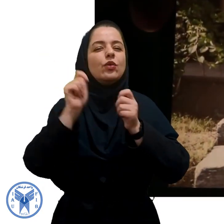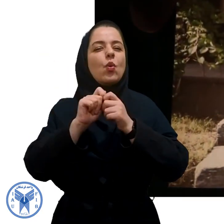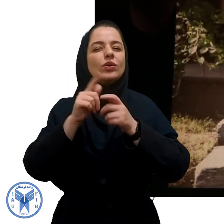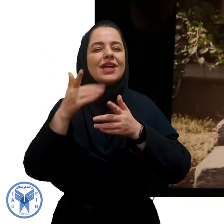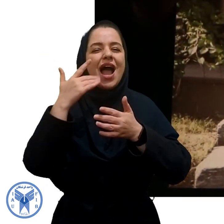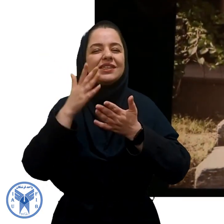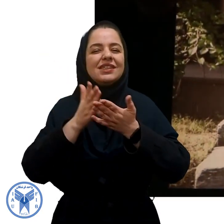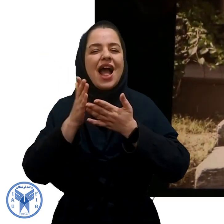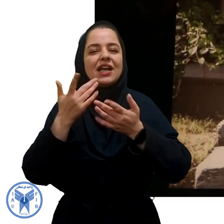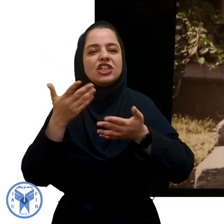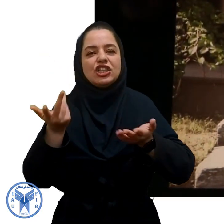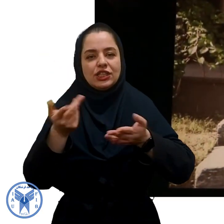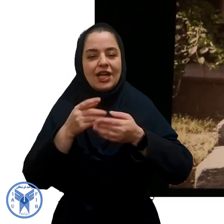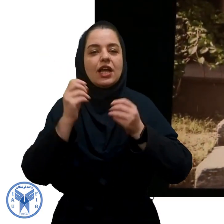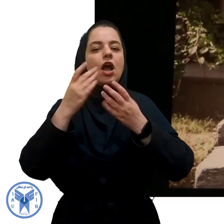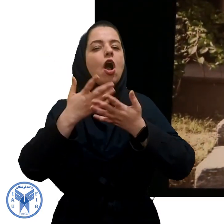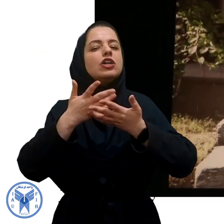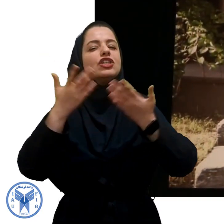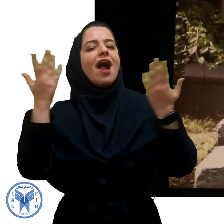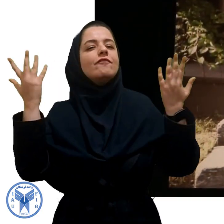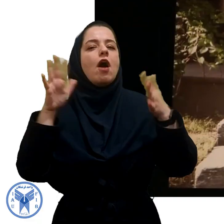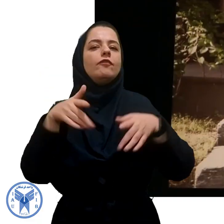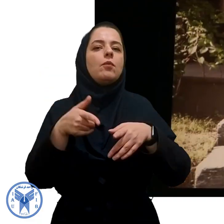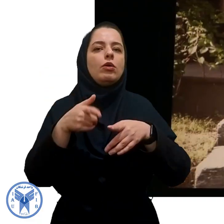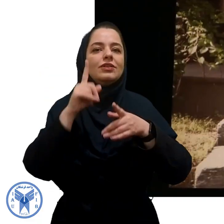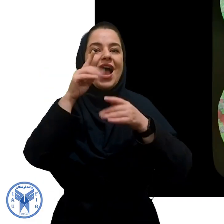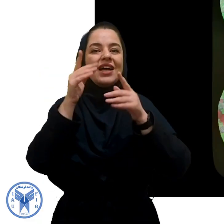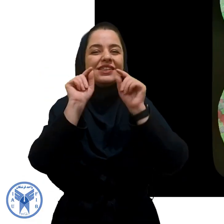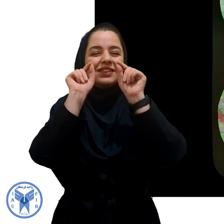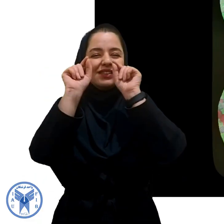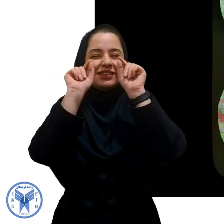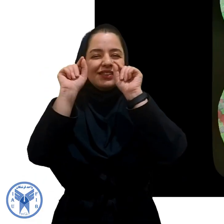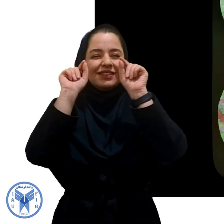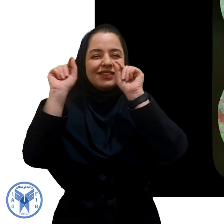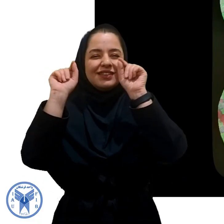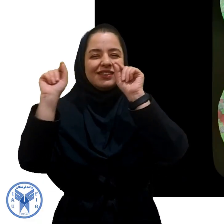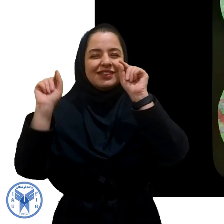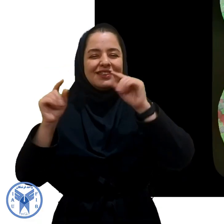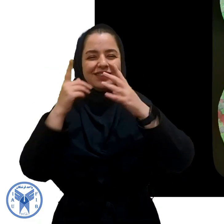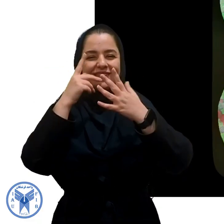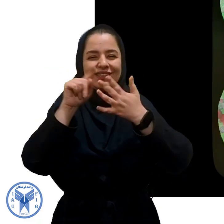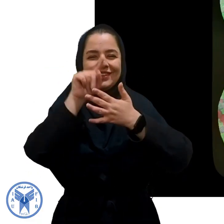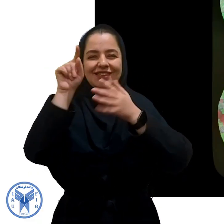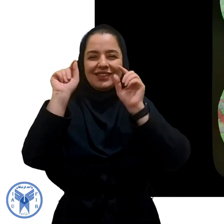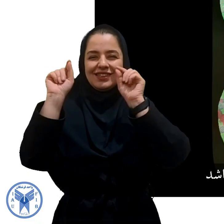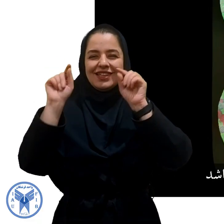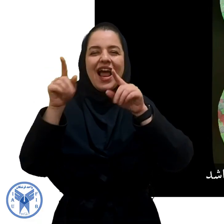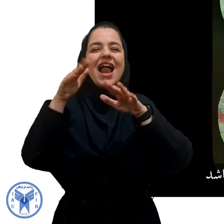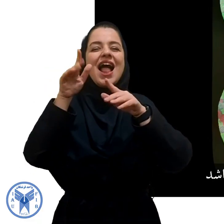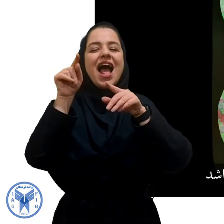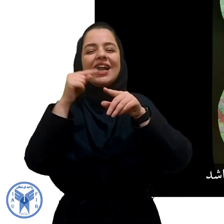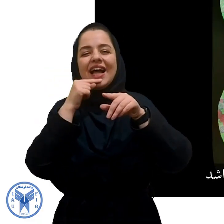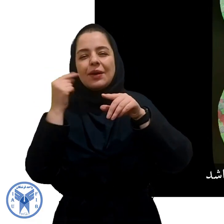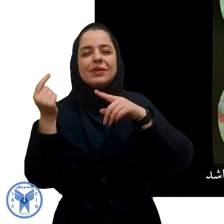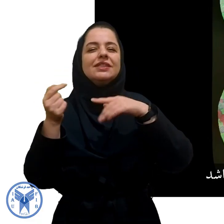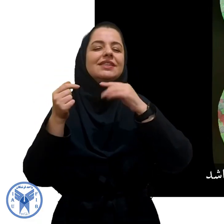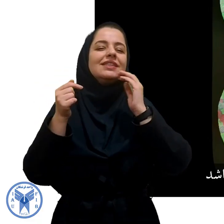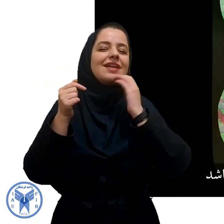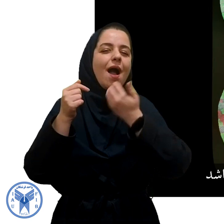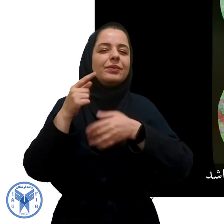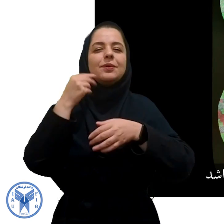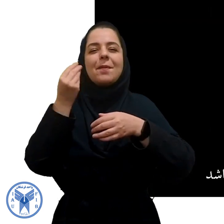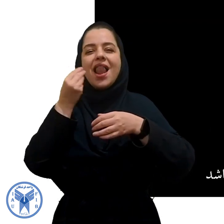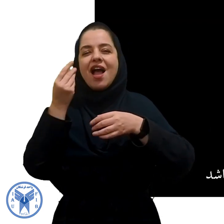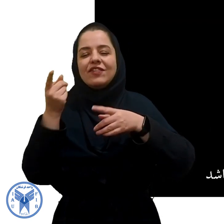color plate is by having a transparency that is made up of either dots or